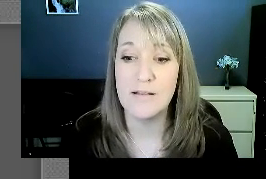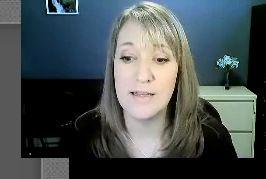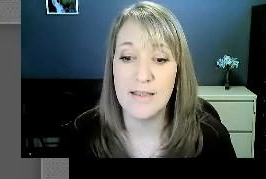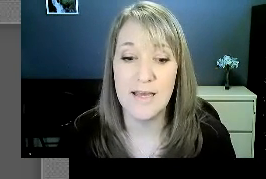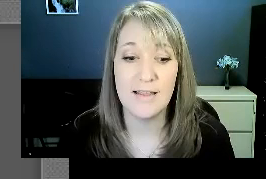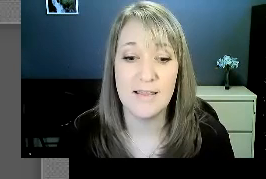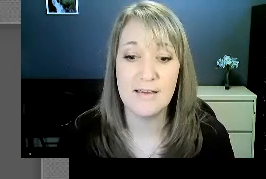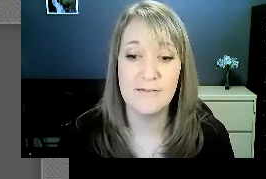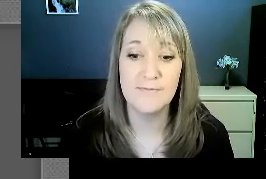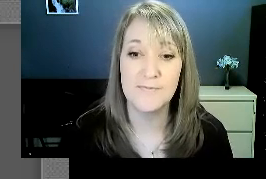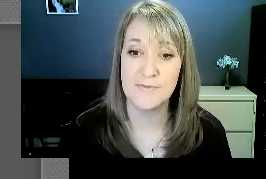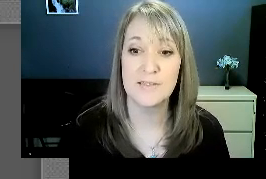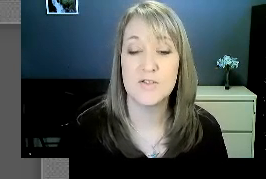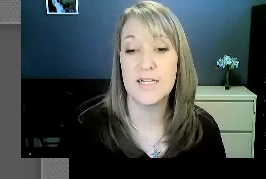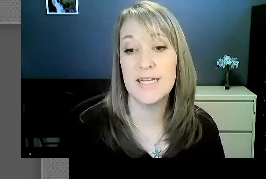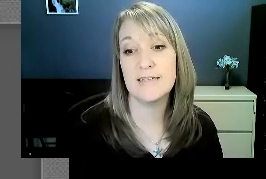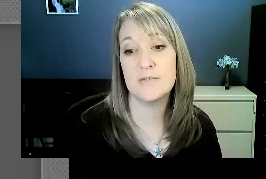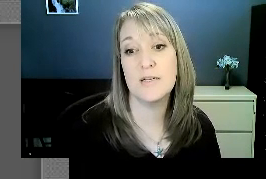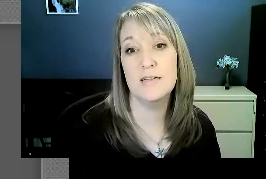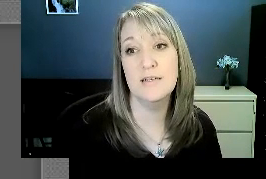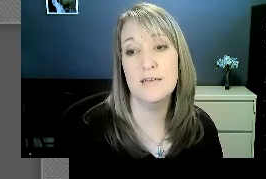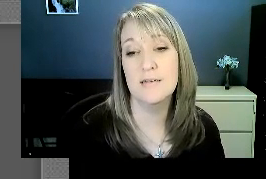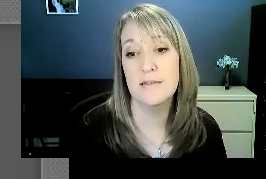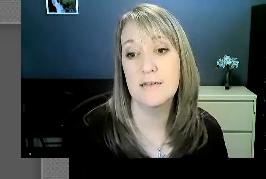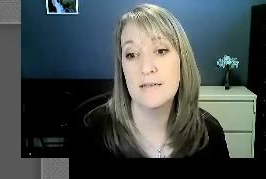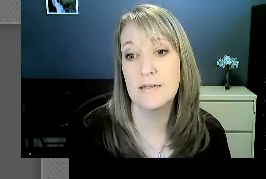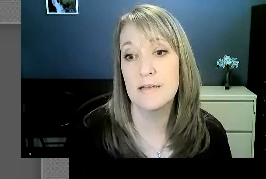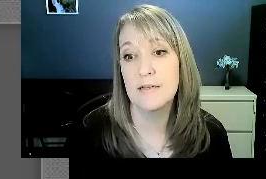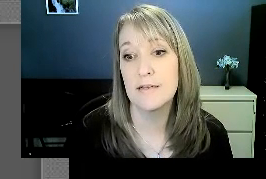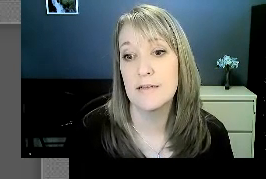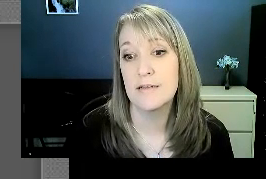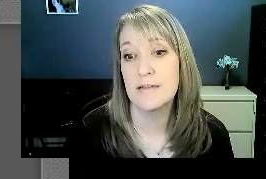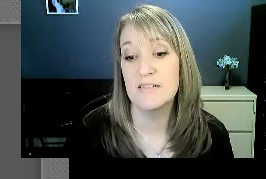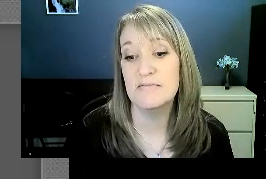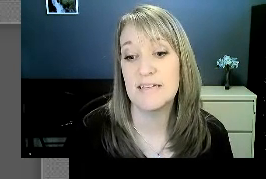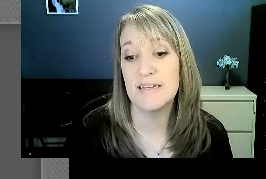be a lot like that, I think. Try the next one.